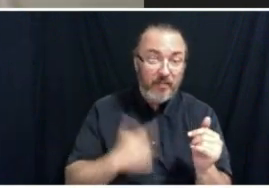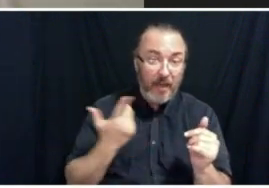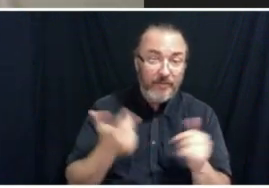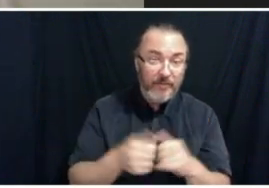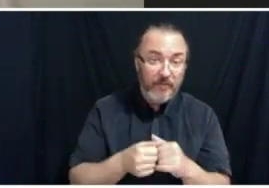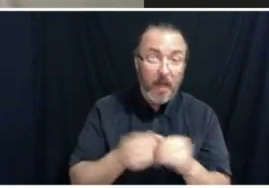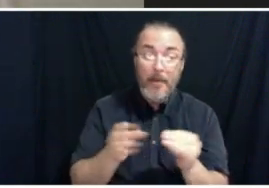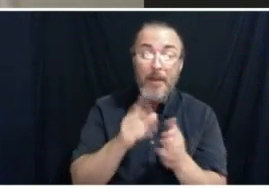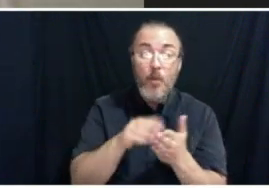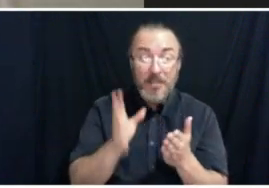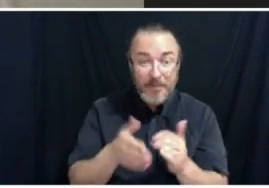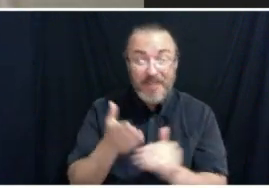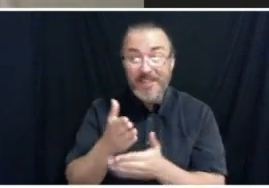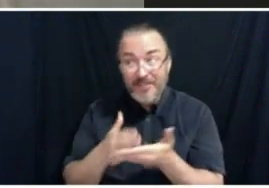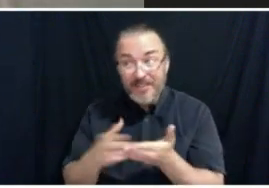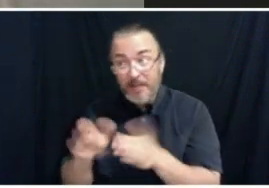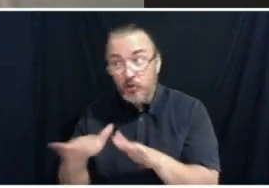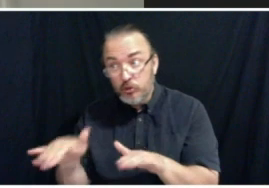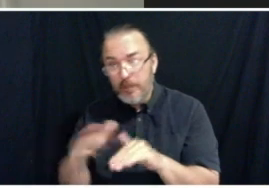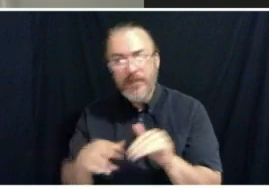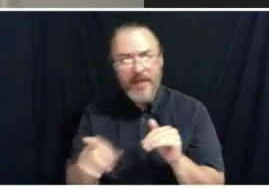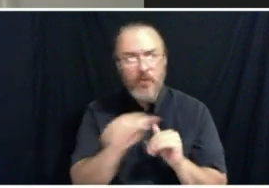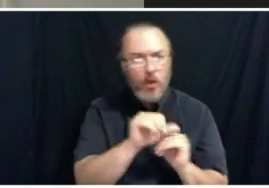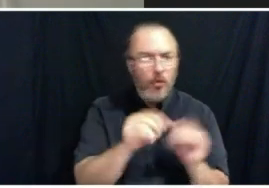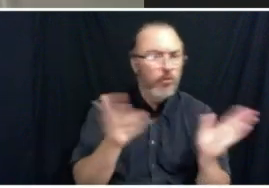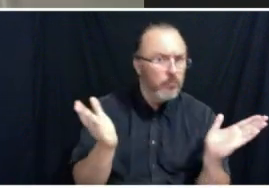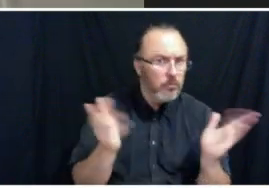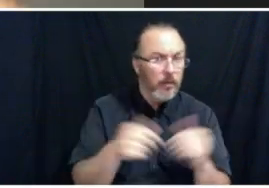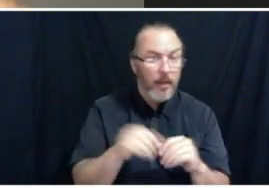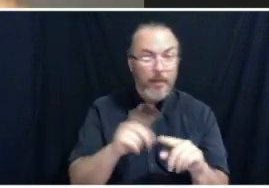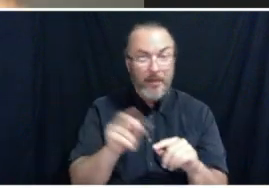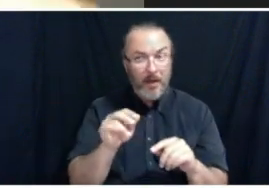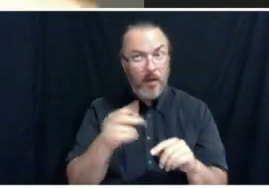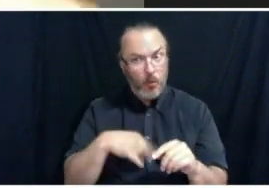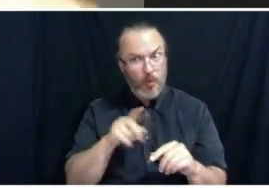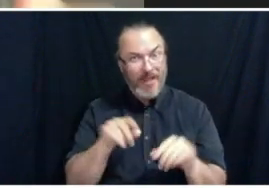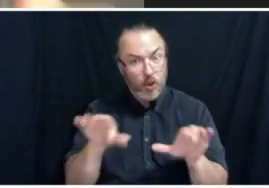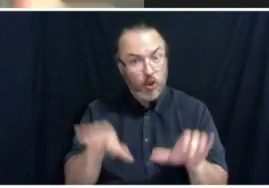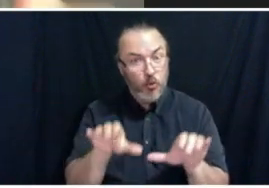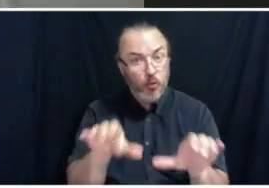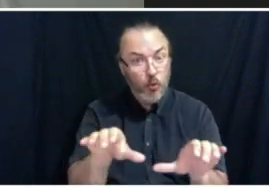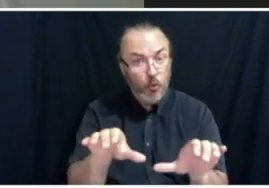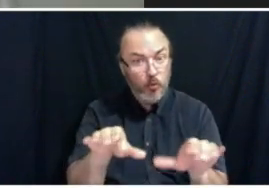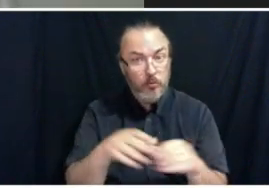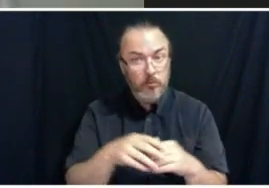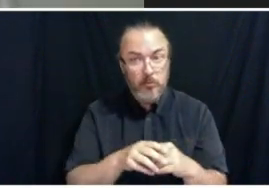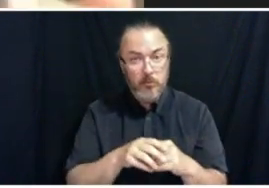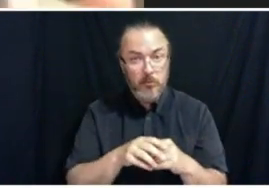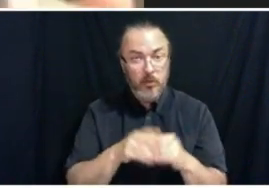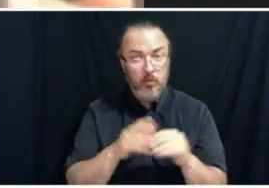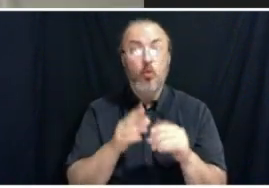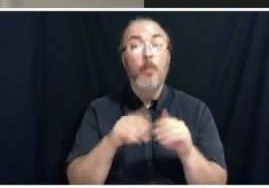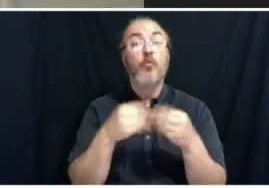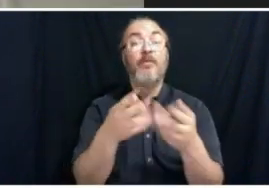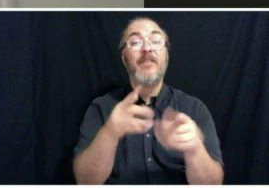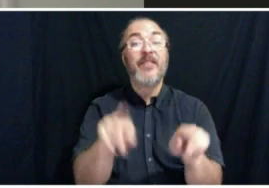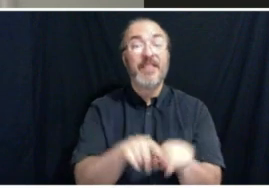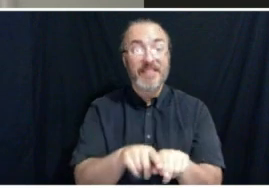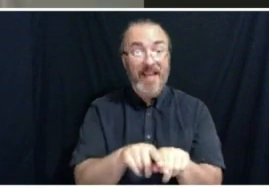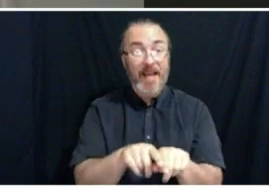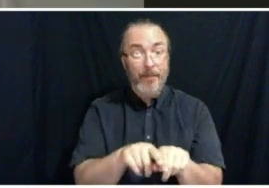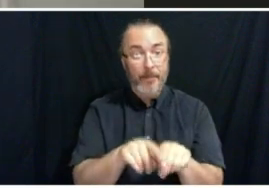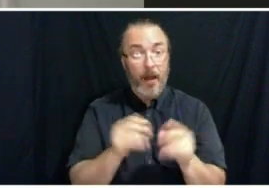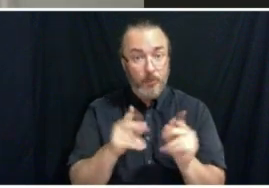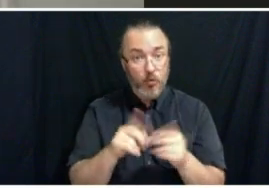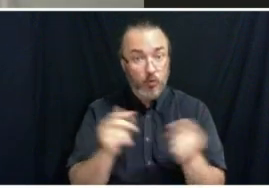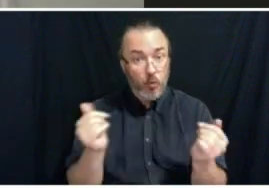children than for others. But that is what we need to do if we want to give the same opportunity to everyone, or the right opportunity to everyone. And then my